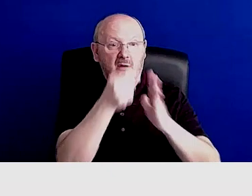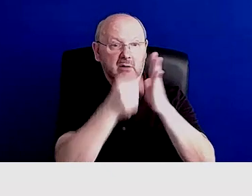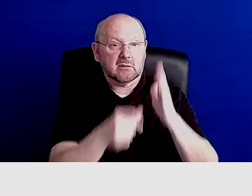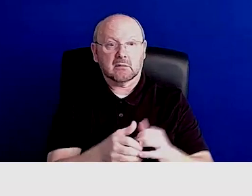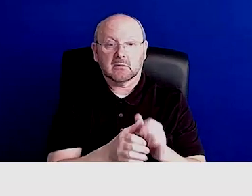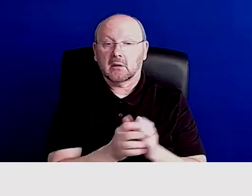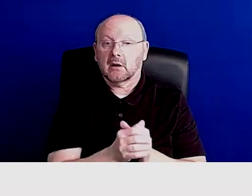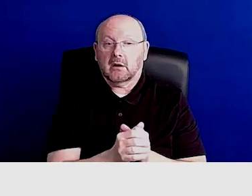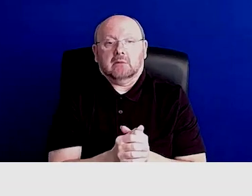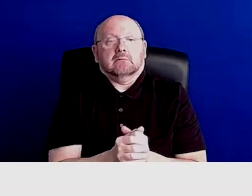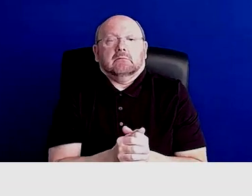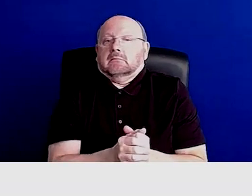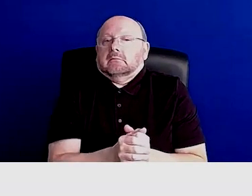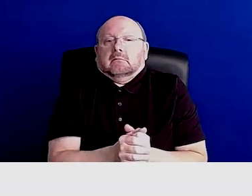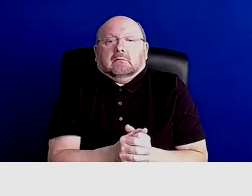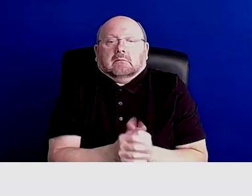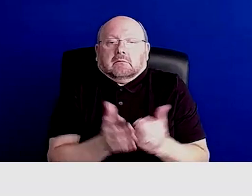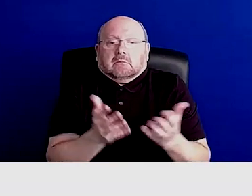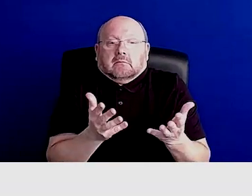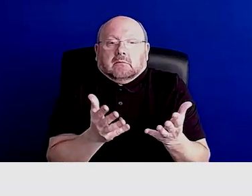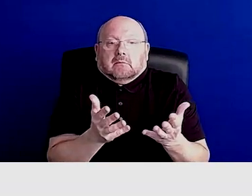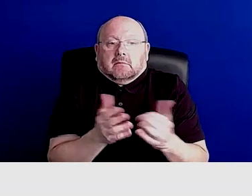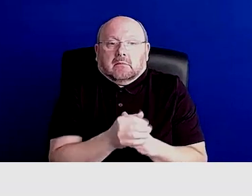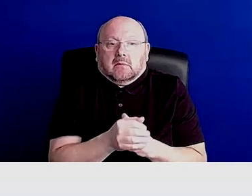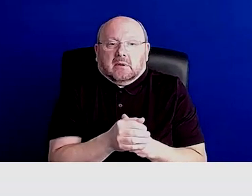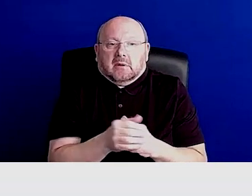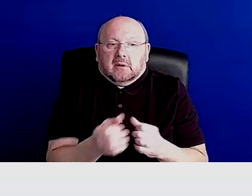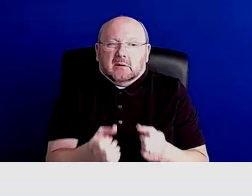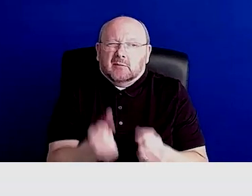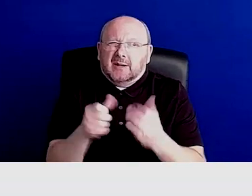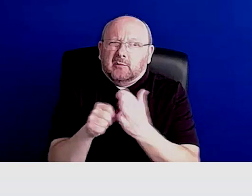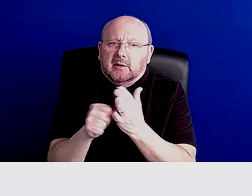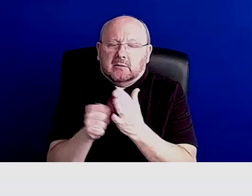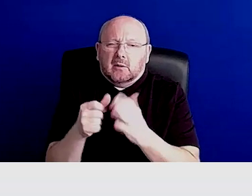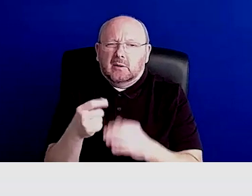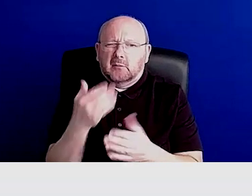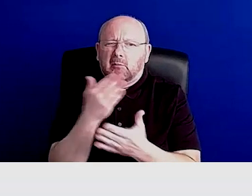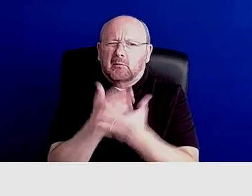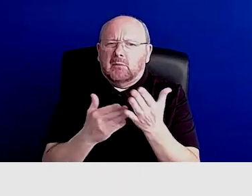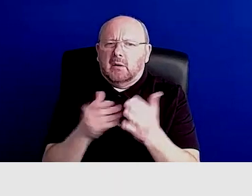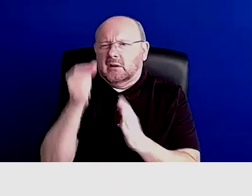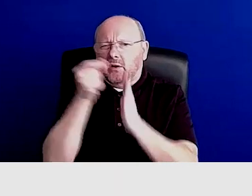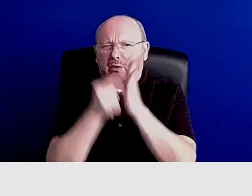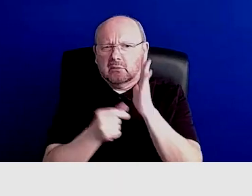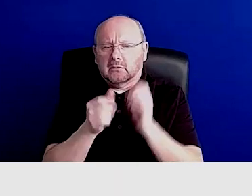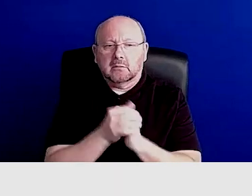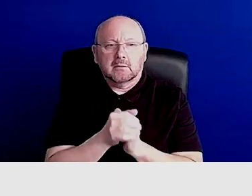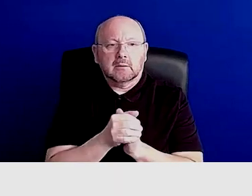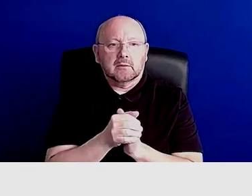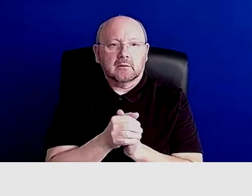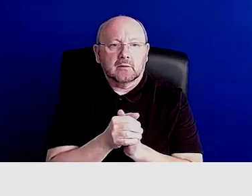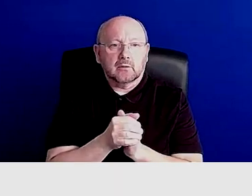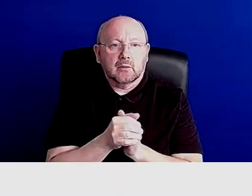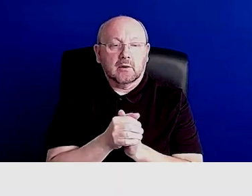didn't screenshot the whole article. The article is several pages long. Like, I don't know, 25 pages or something.